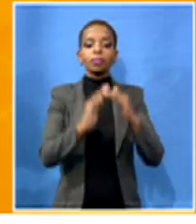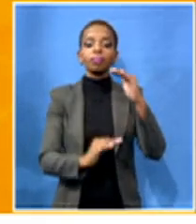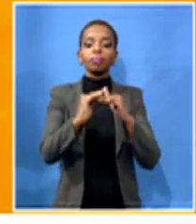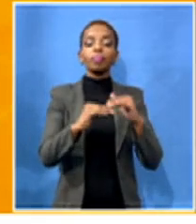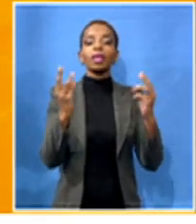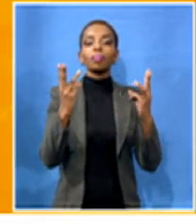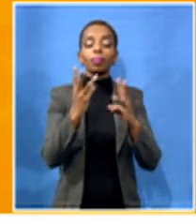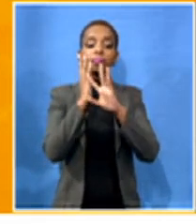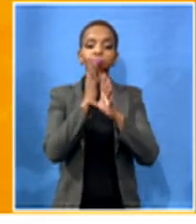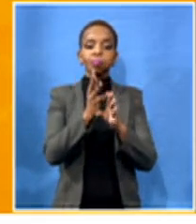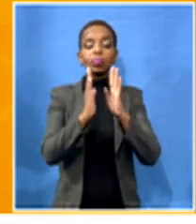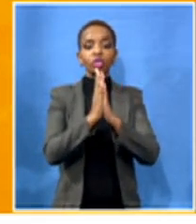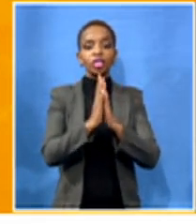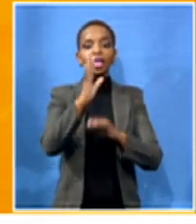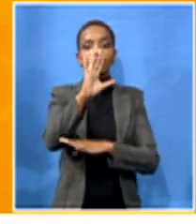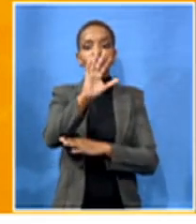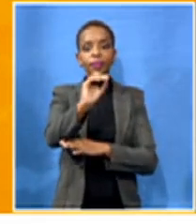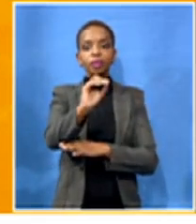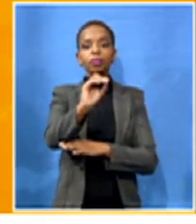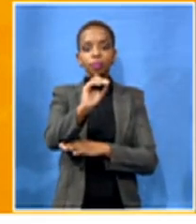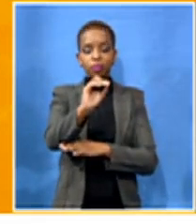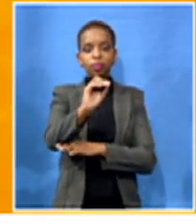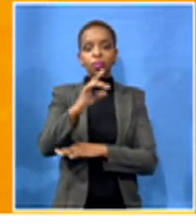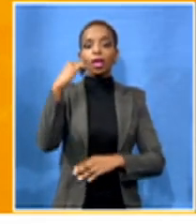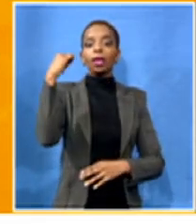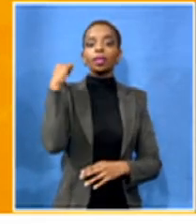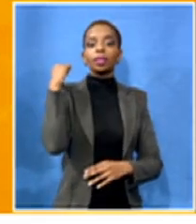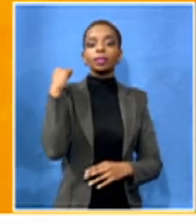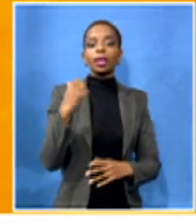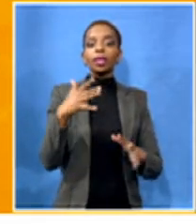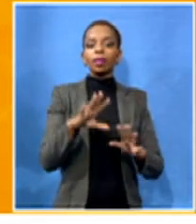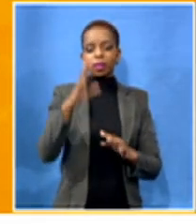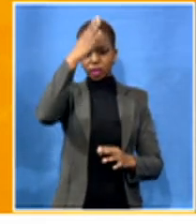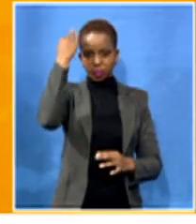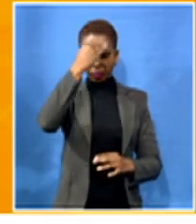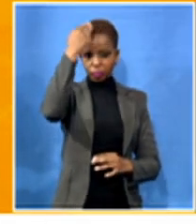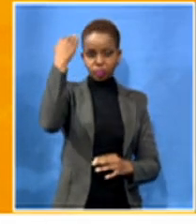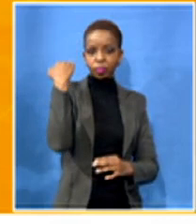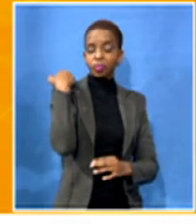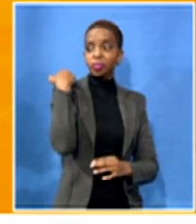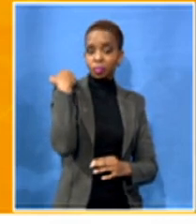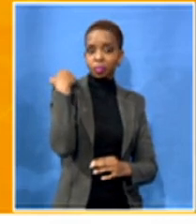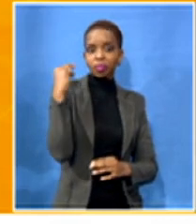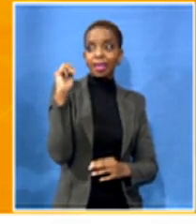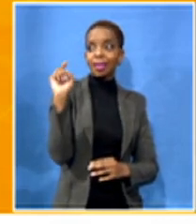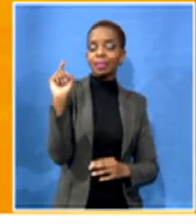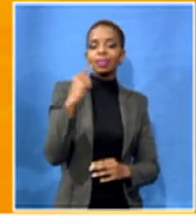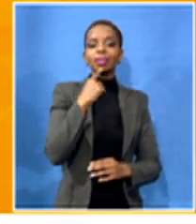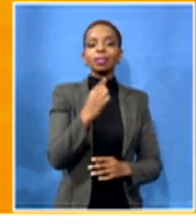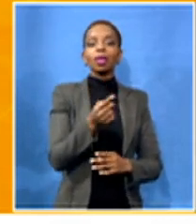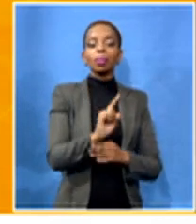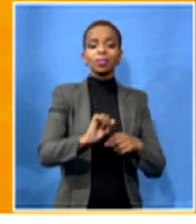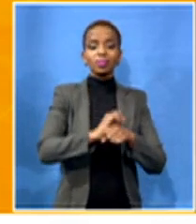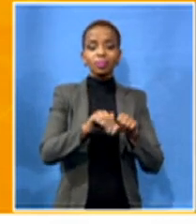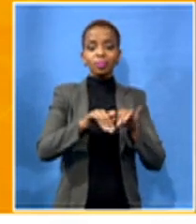people or less. Also yesterday, Co-operative Governance and Traditional Affairs Minister Nkosazana Dlamini-Zuma said COVID-19 has not only